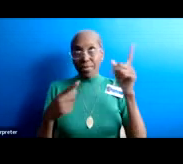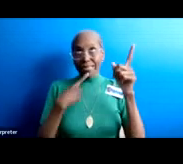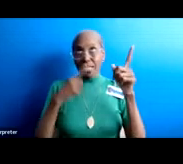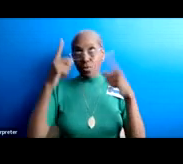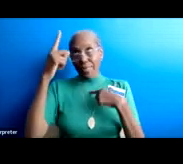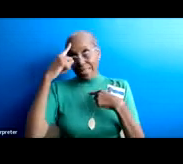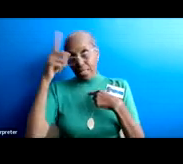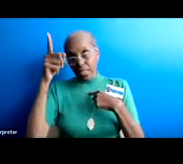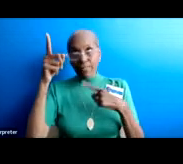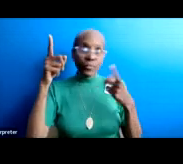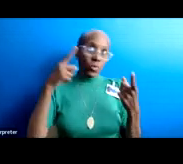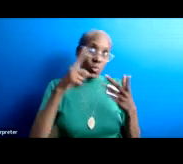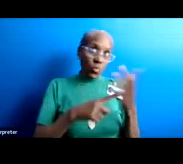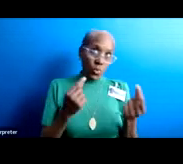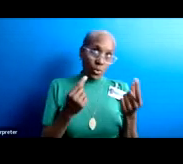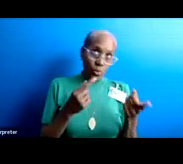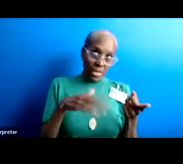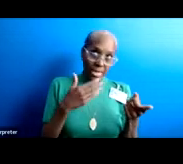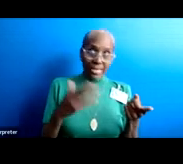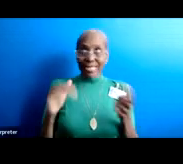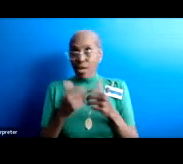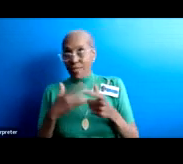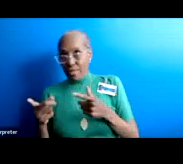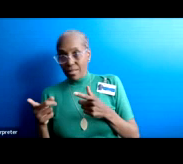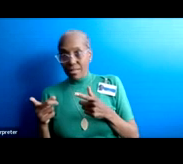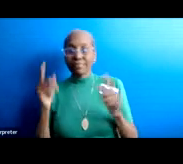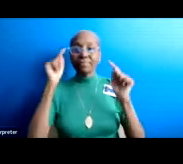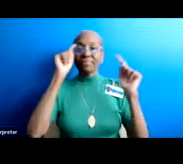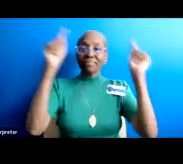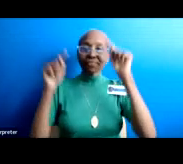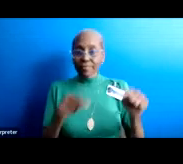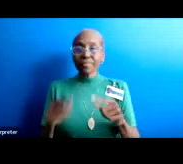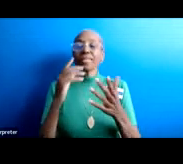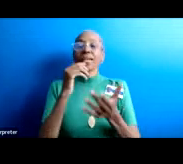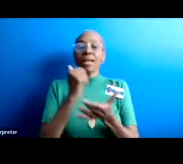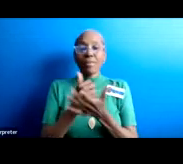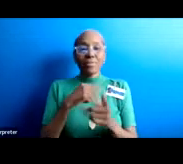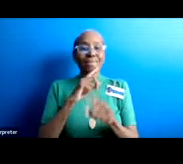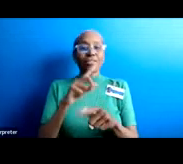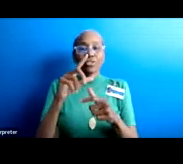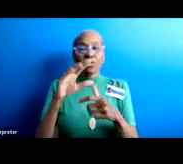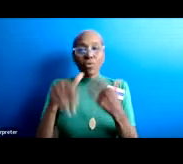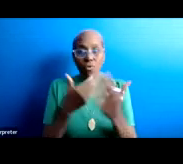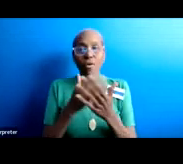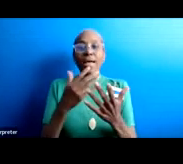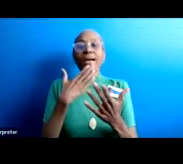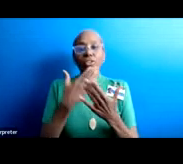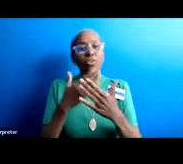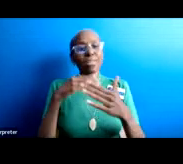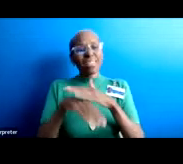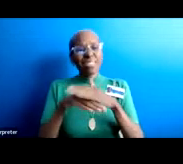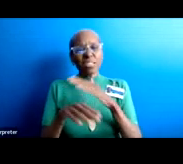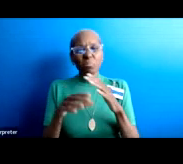What am I thinking? What do I want to do next? And how am I feeling about this? And that helps me answer those questions and get some good accessible